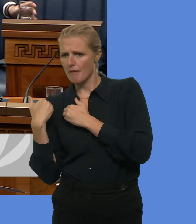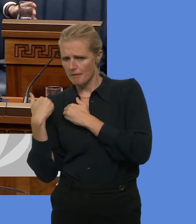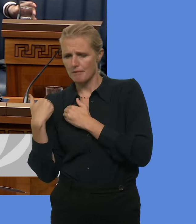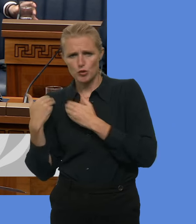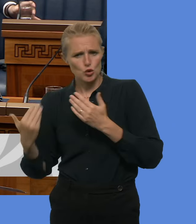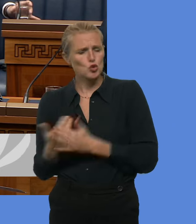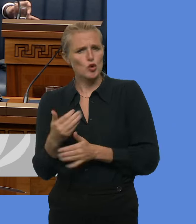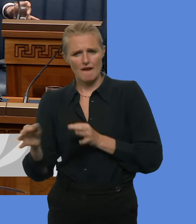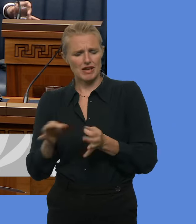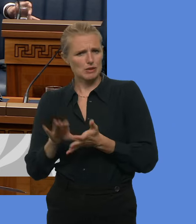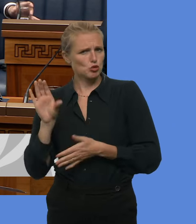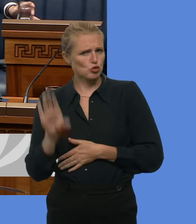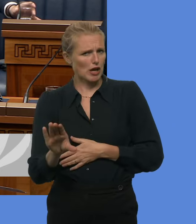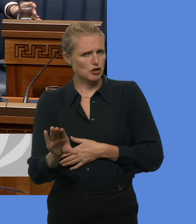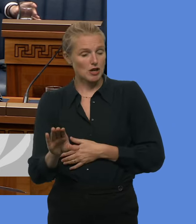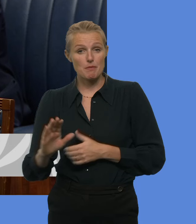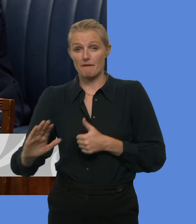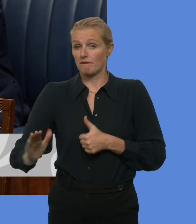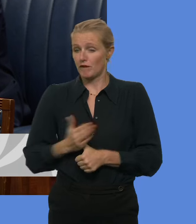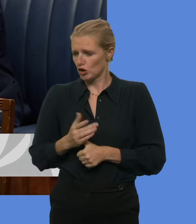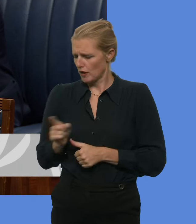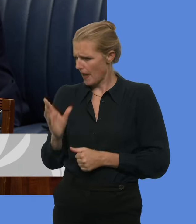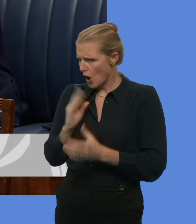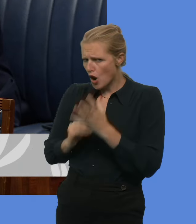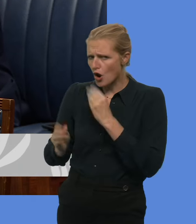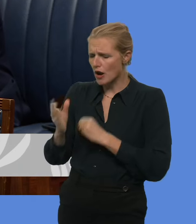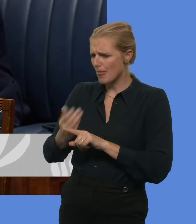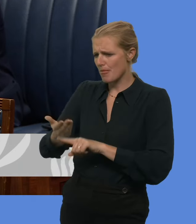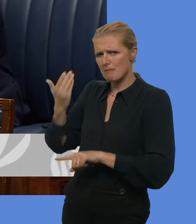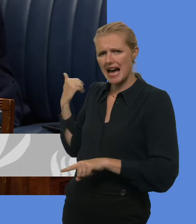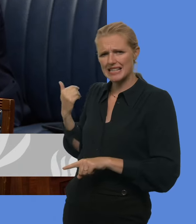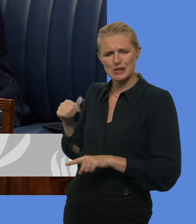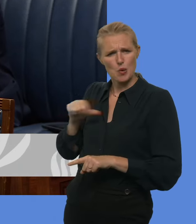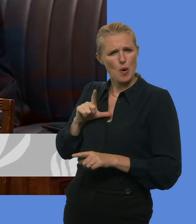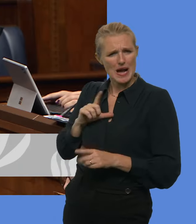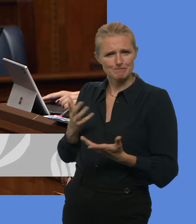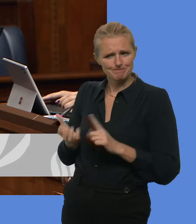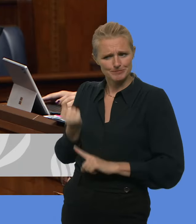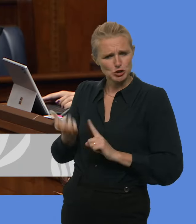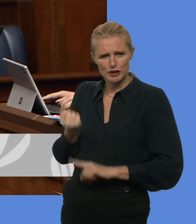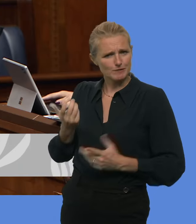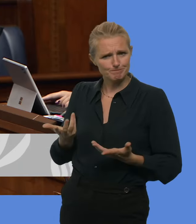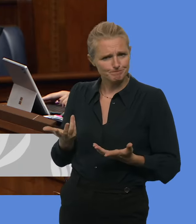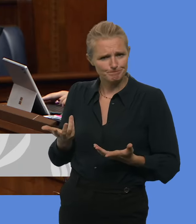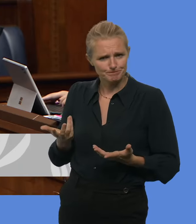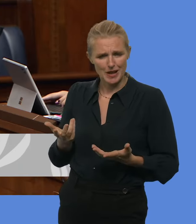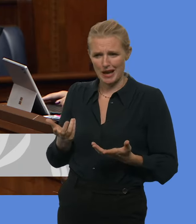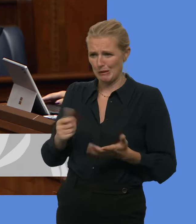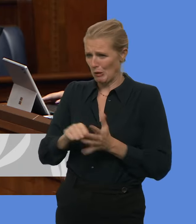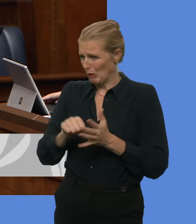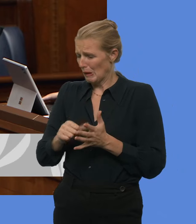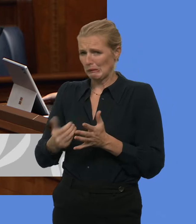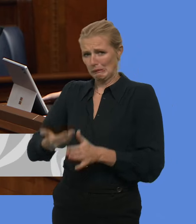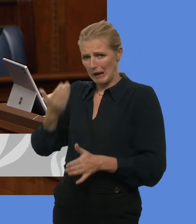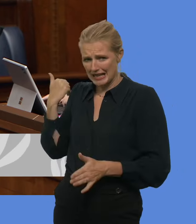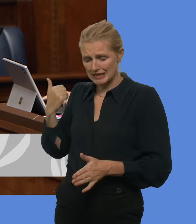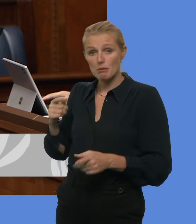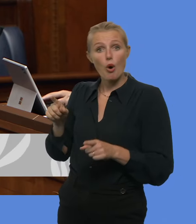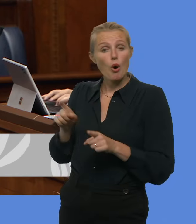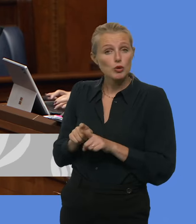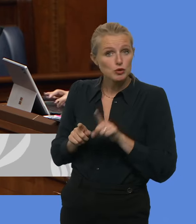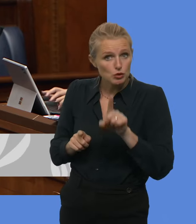but they are undertaking a number of pieces of work to learn the lessons about what happened, but not just to identify the problems, but also to